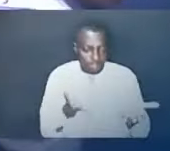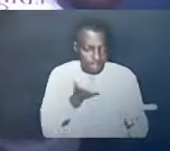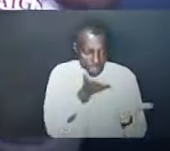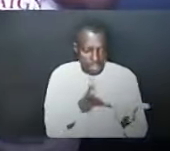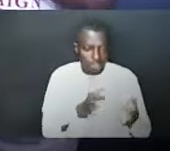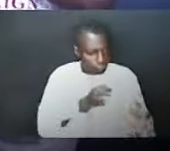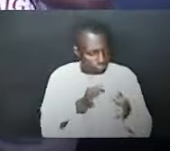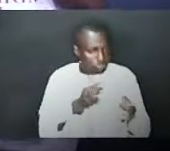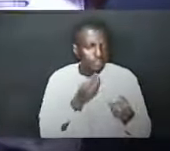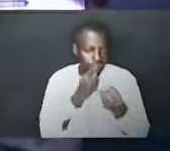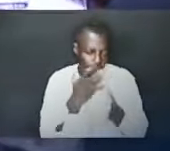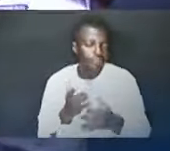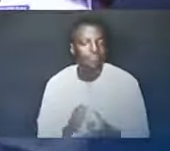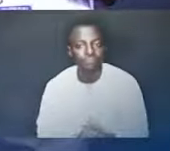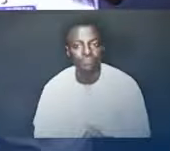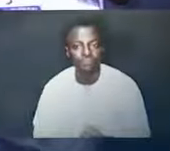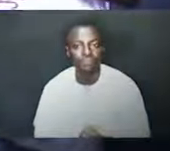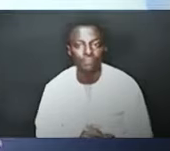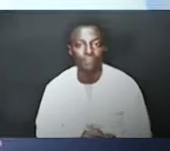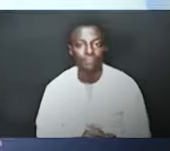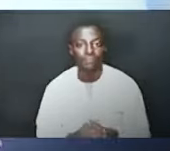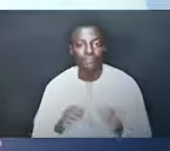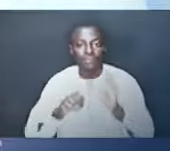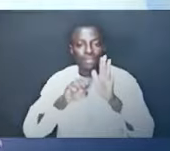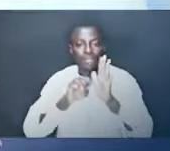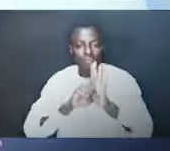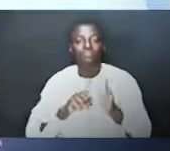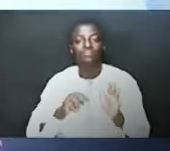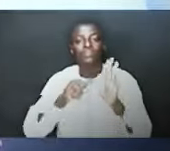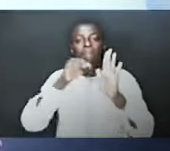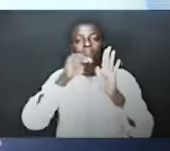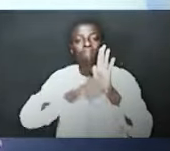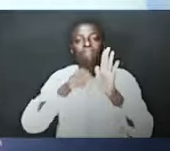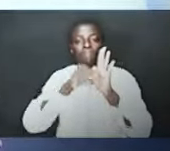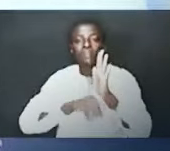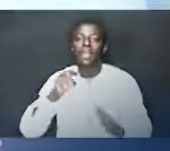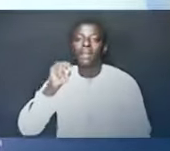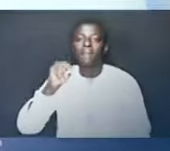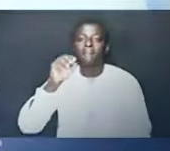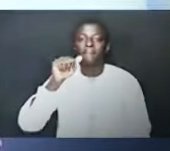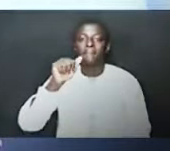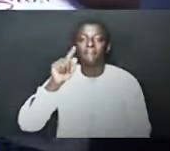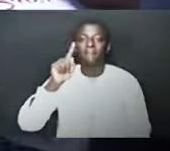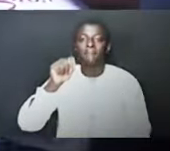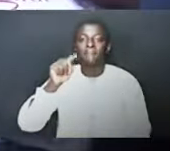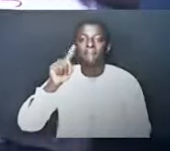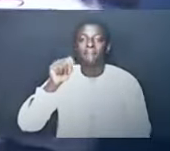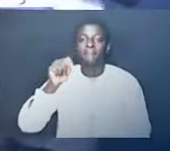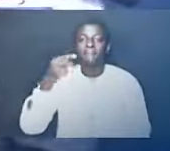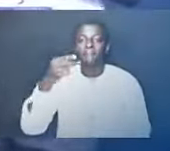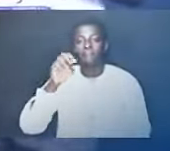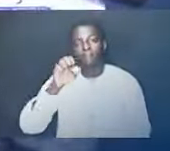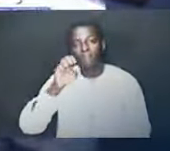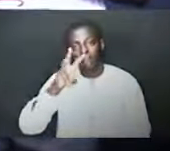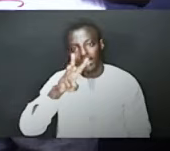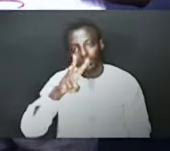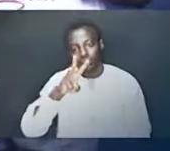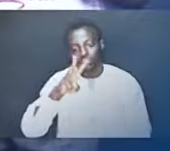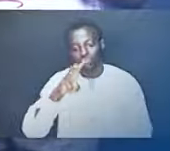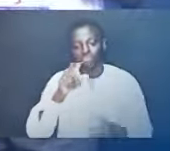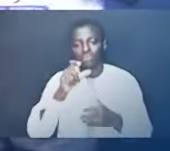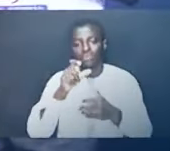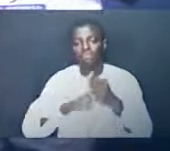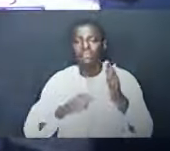a okire mu se ne no kware asori etie. Matthew 15 verse 8 and 9. Matthew asempano etidunum